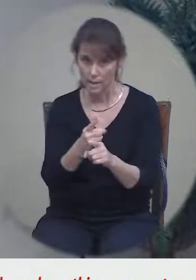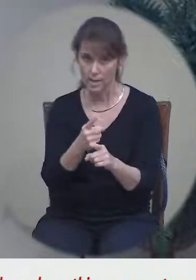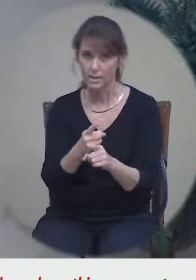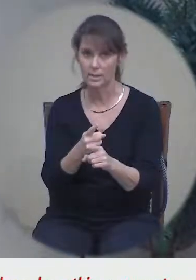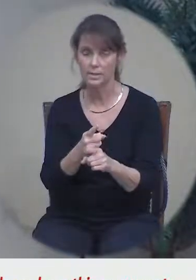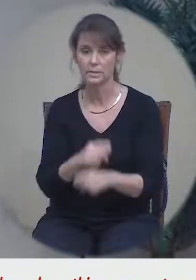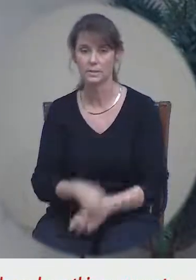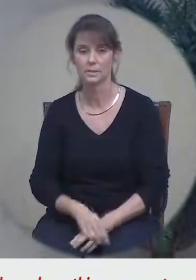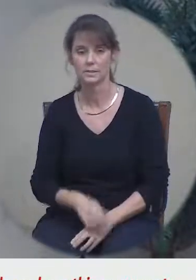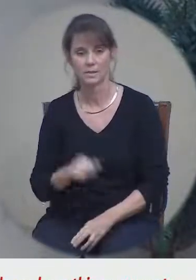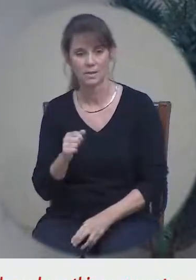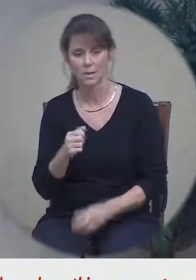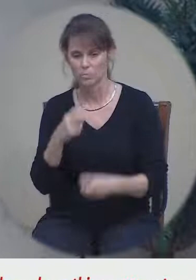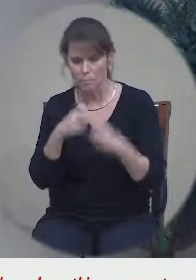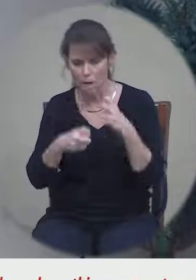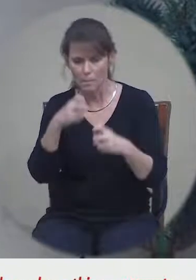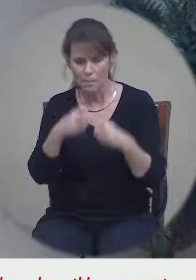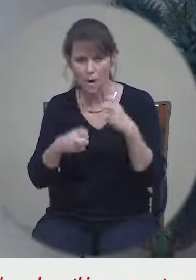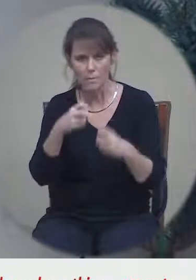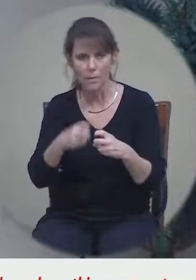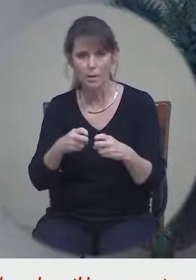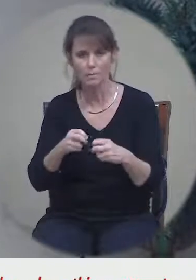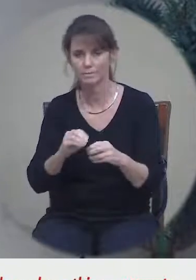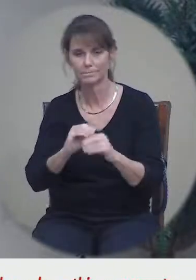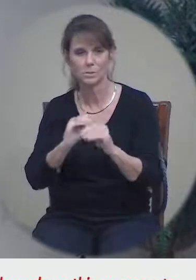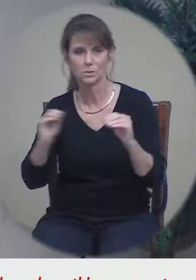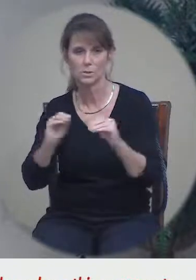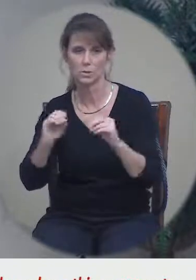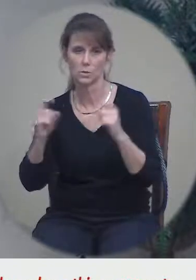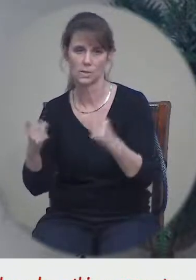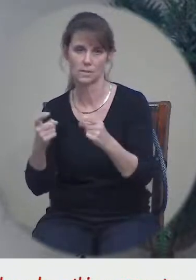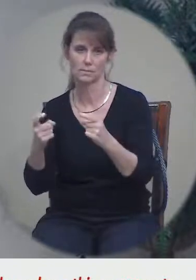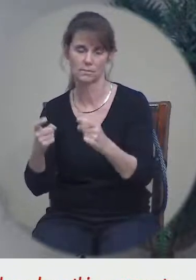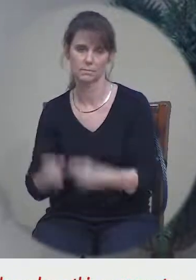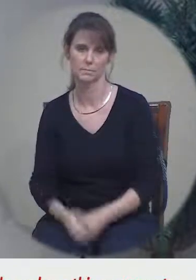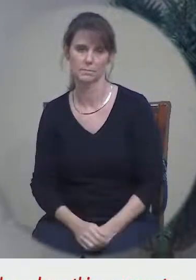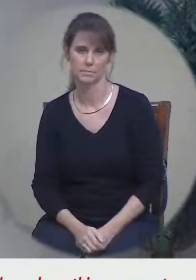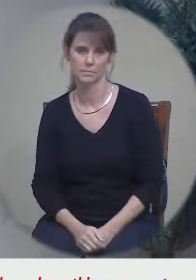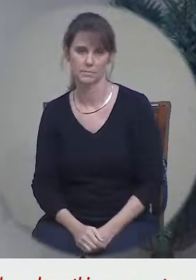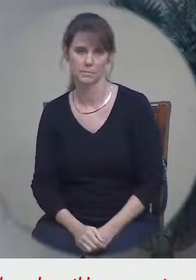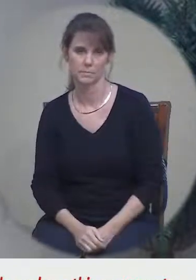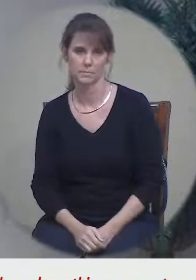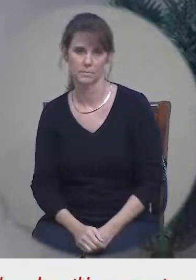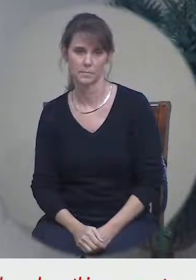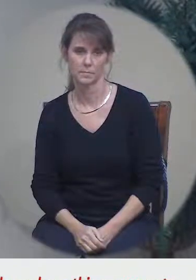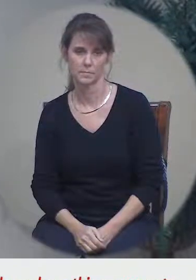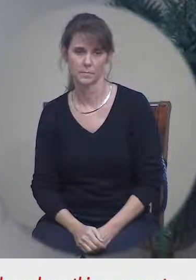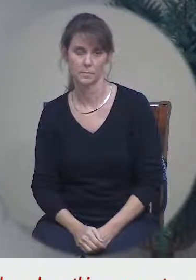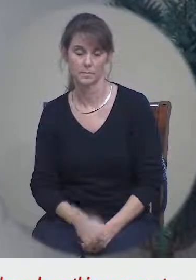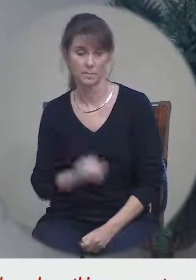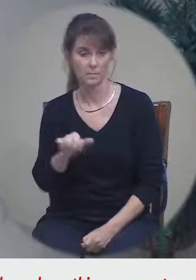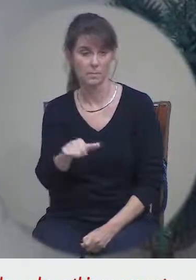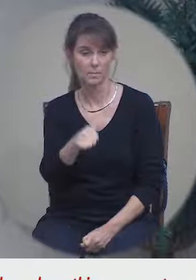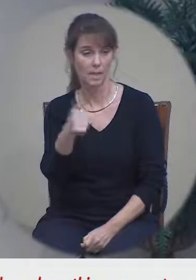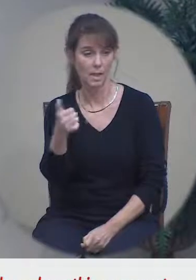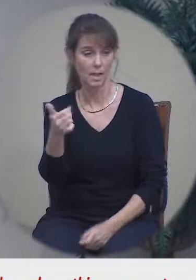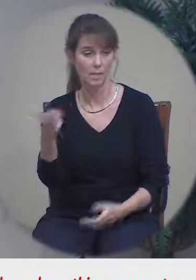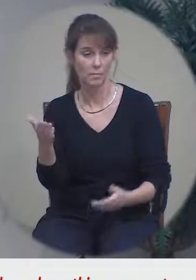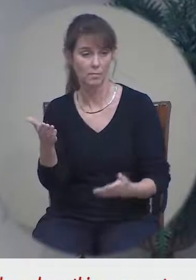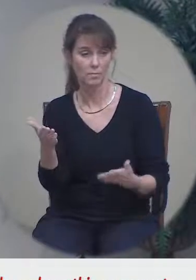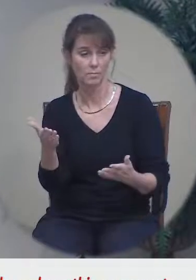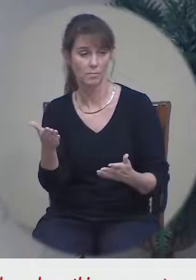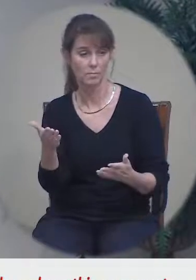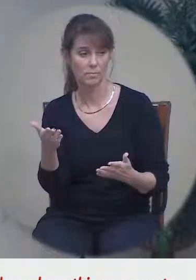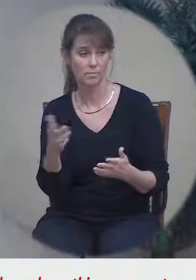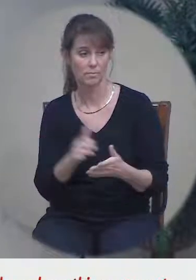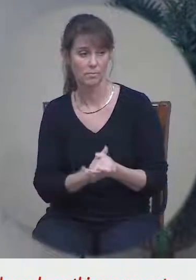did not sin with his lips. Yeah. What else? Anything else in the text stand out to you? First